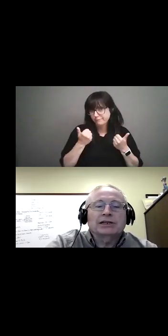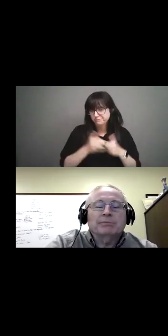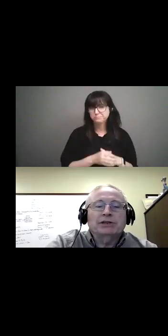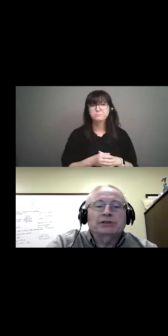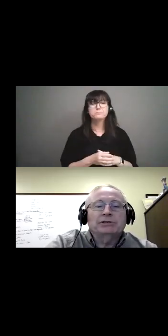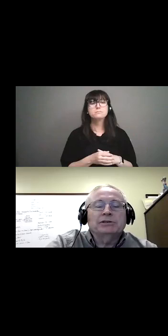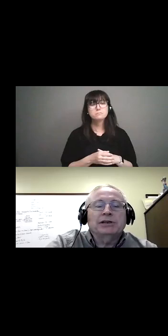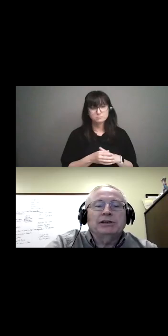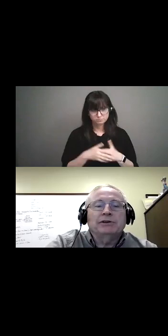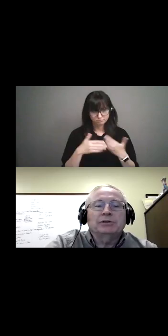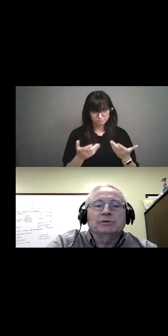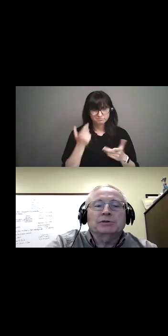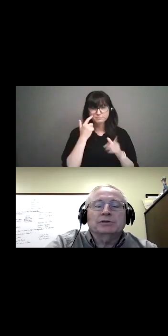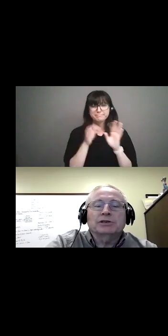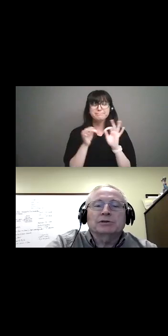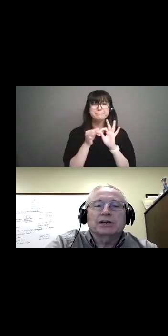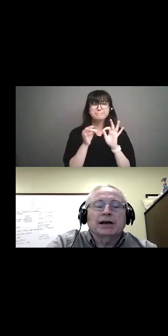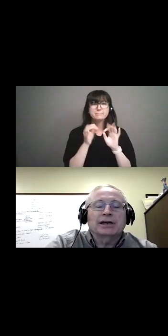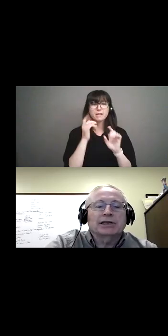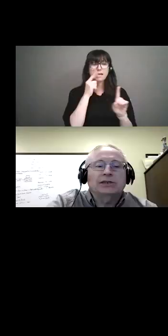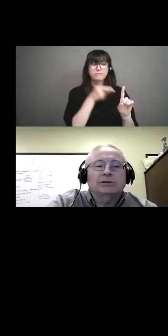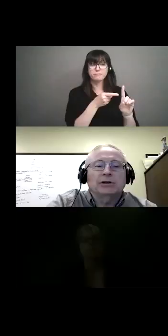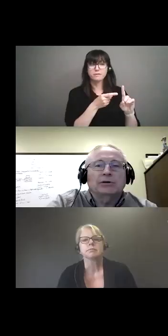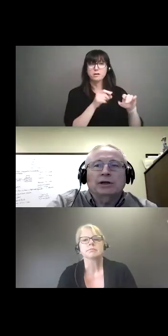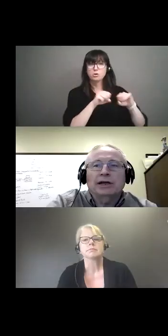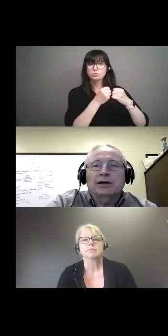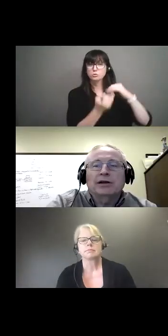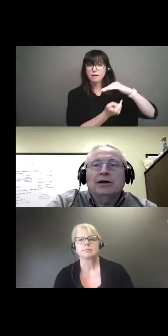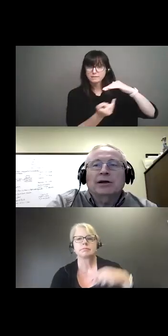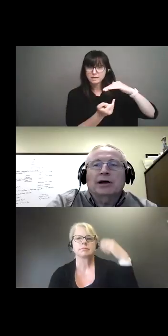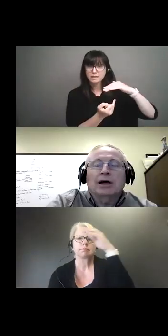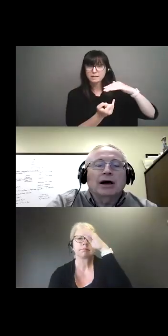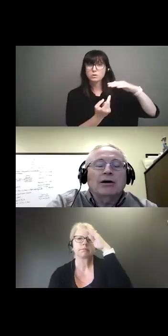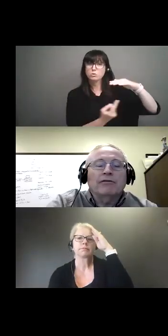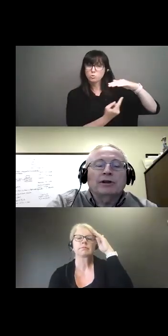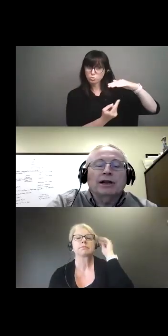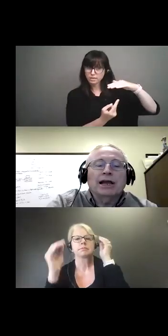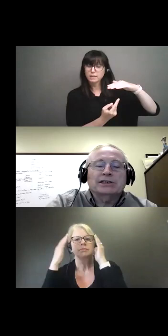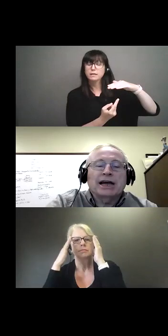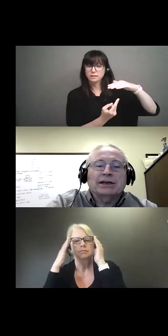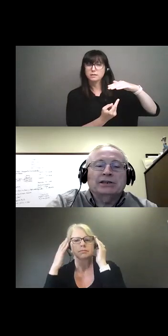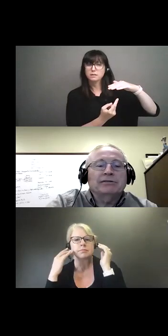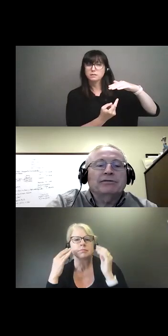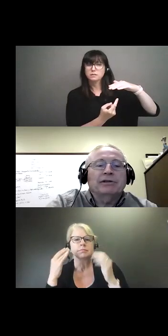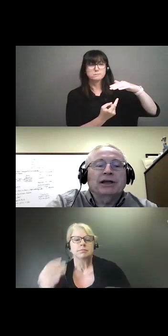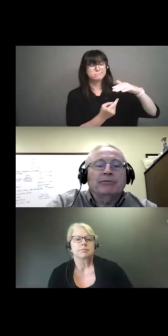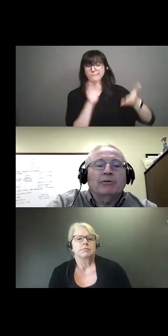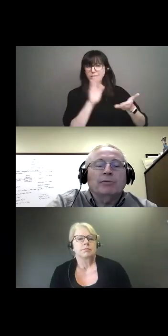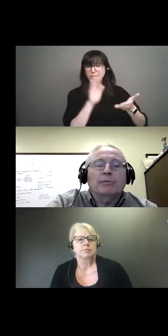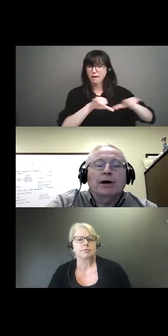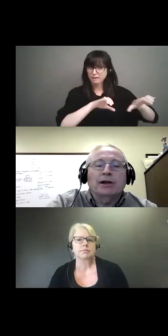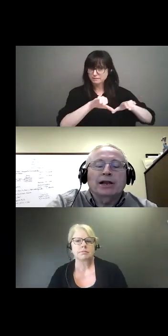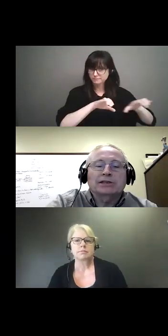Certainly, as mentioned, individuals who are socially isolated or lonely are often less active,